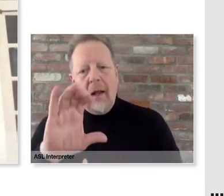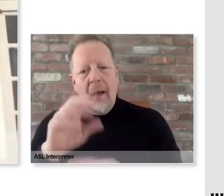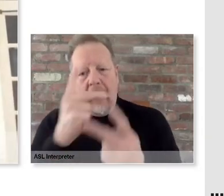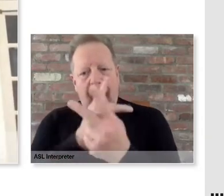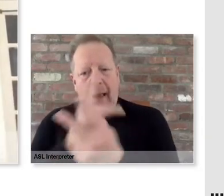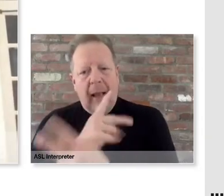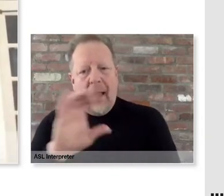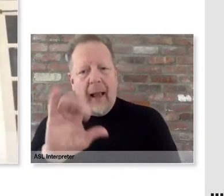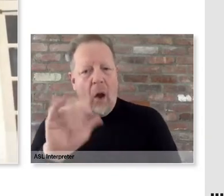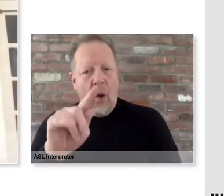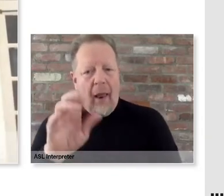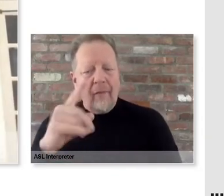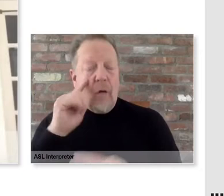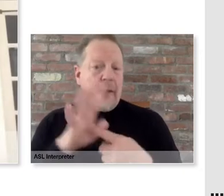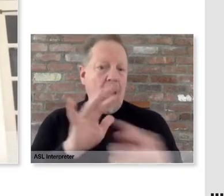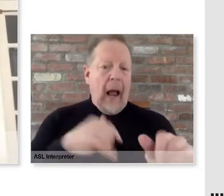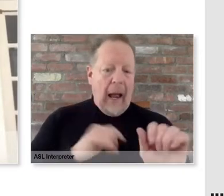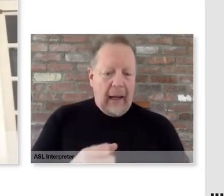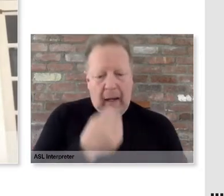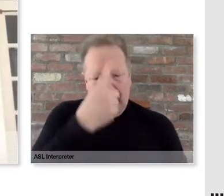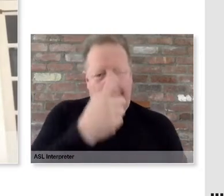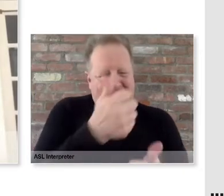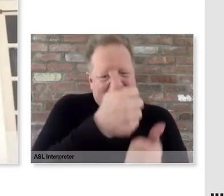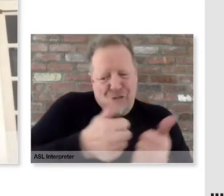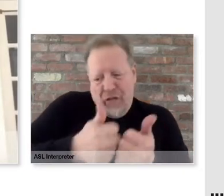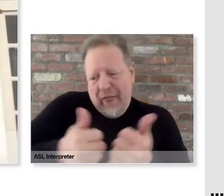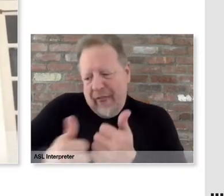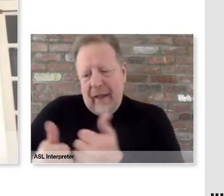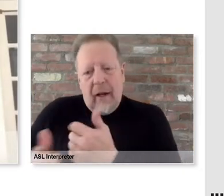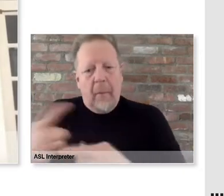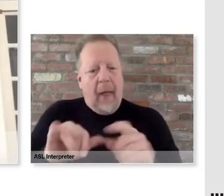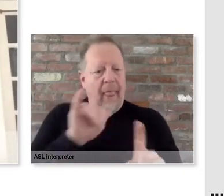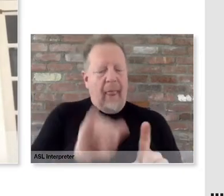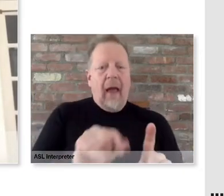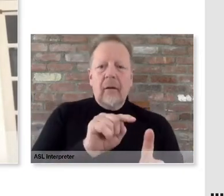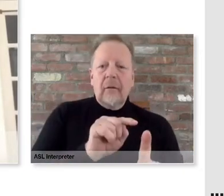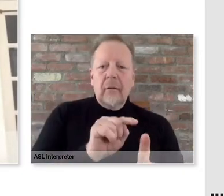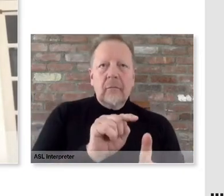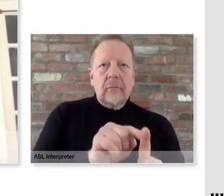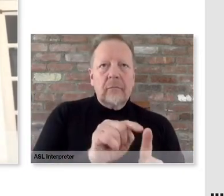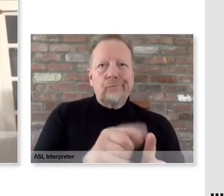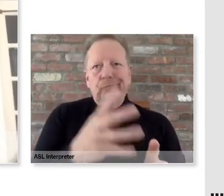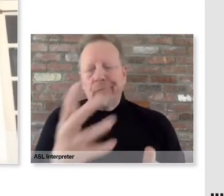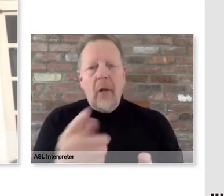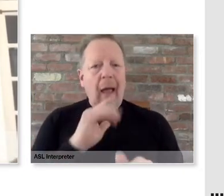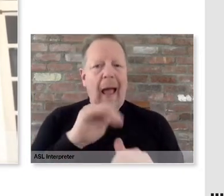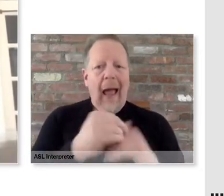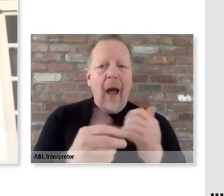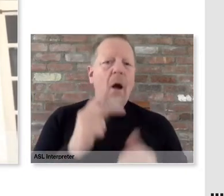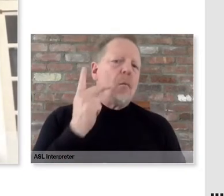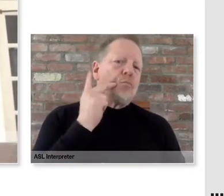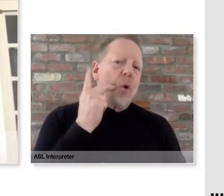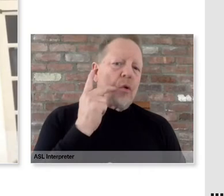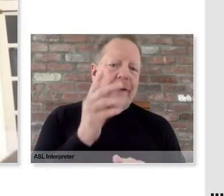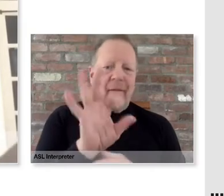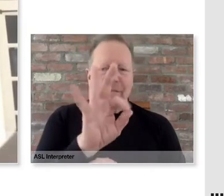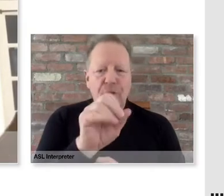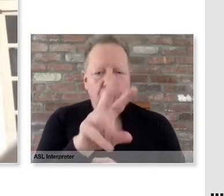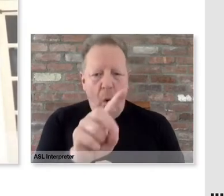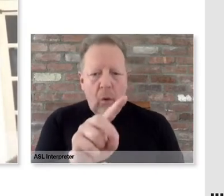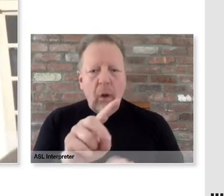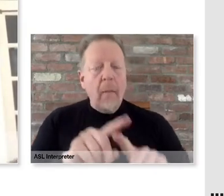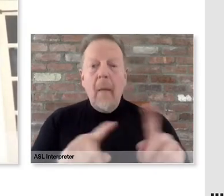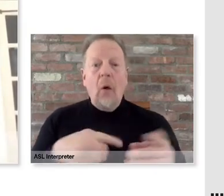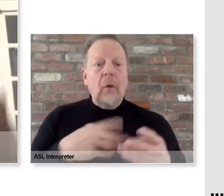example. I mean, I could understand everything about, the way proteins fold. Let's just say we completely solve